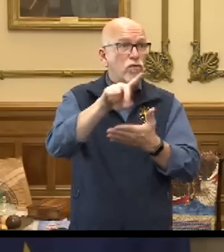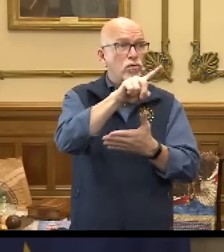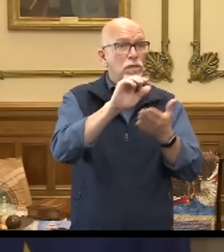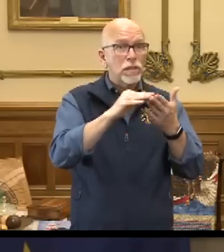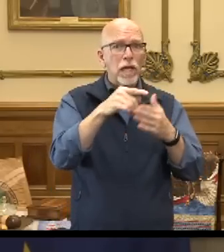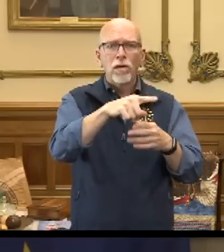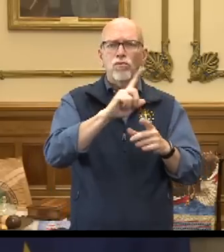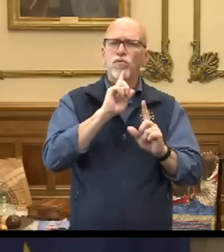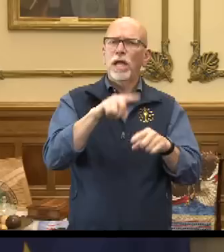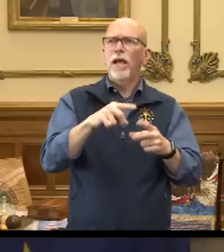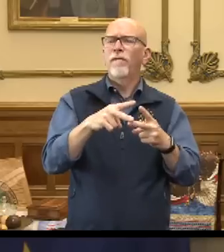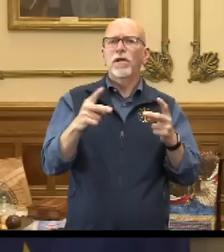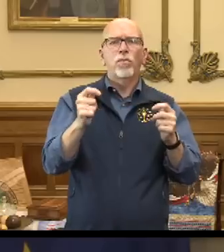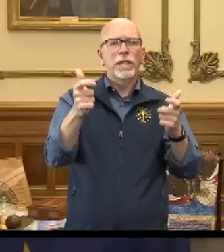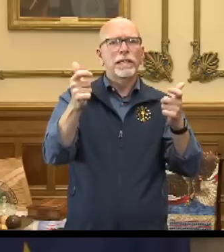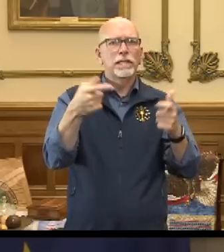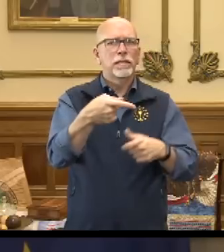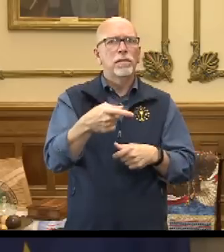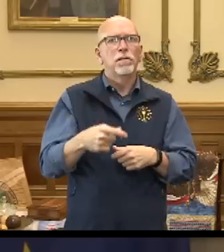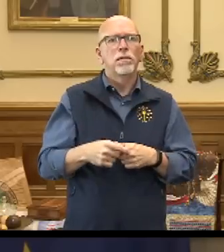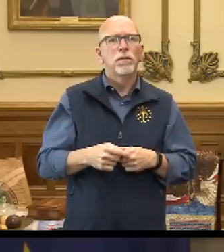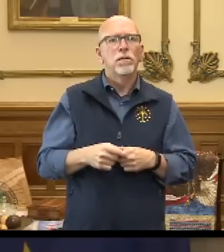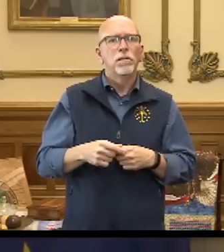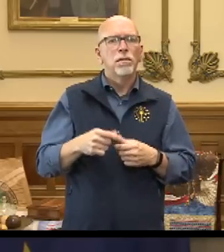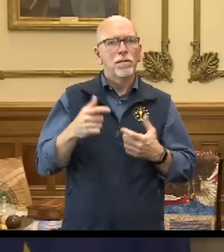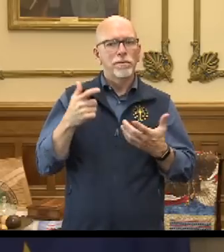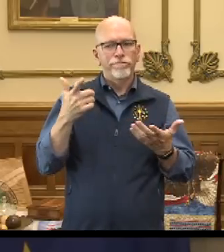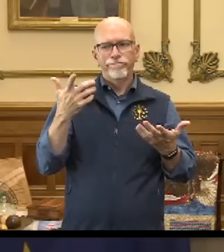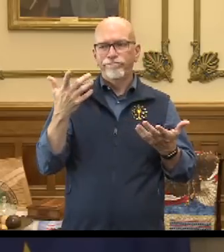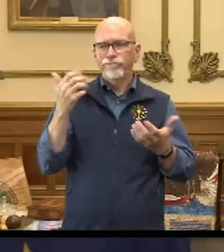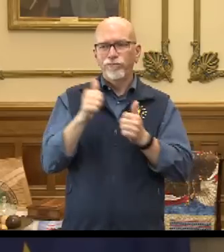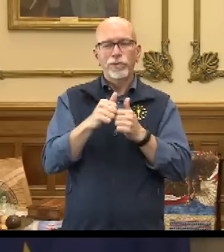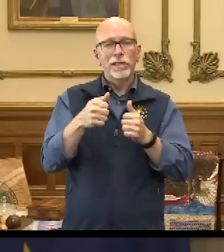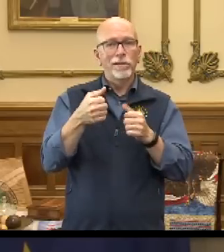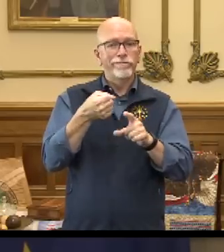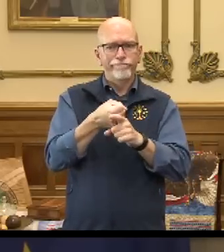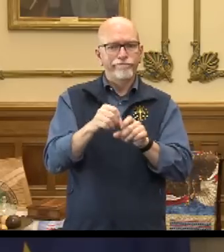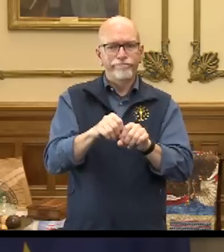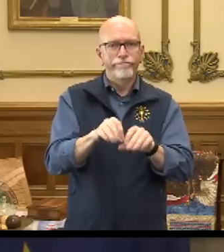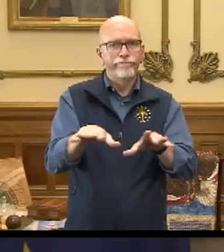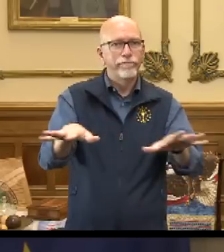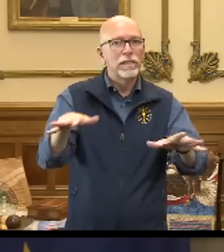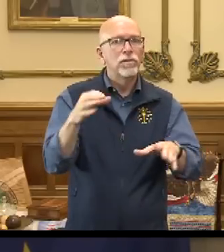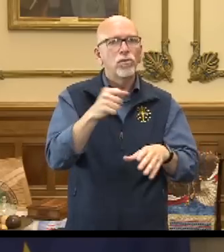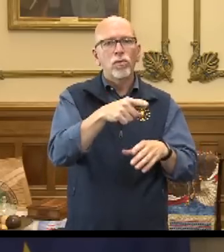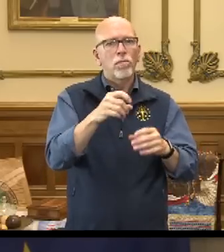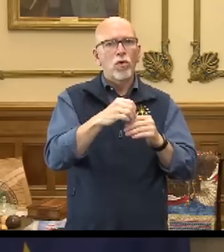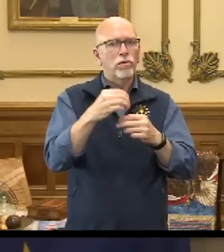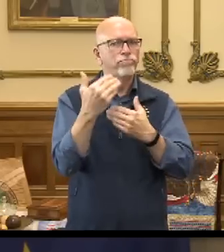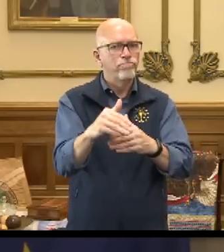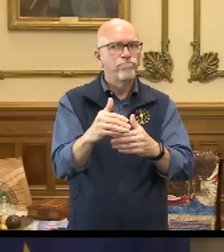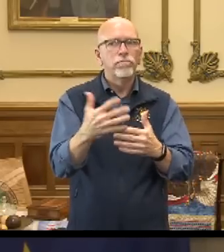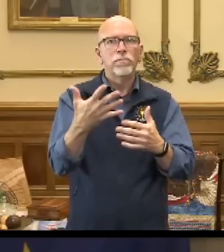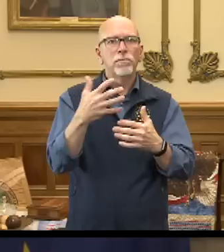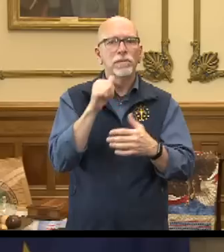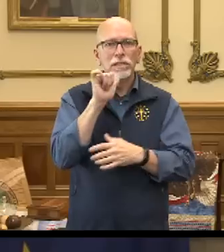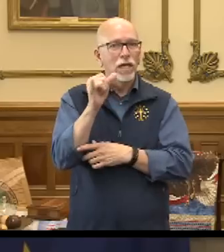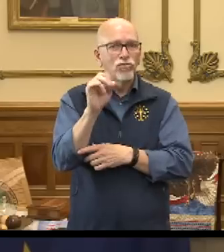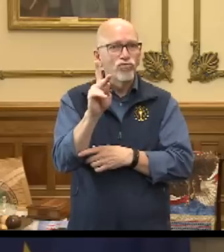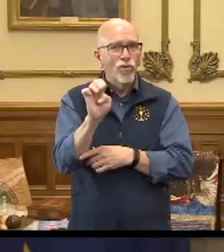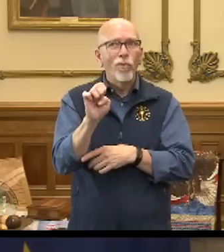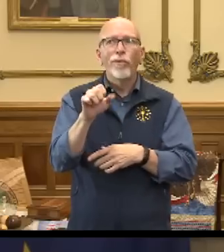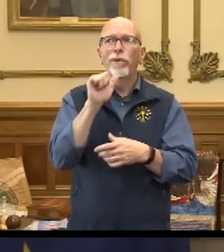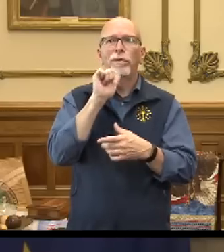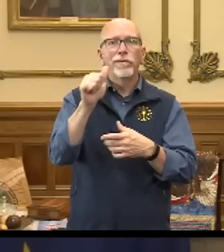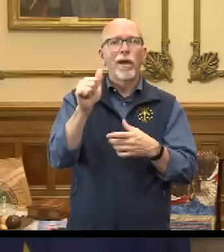they're reacting very quickly to this ripple effect. and they're clamping down, and this is not a joke. This is not,